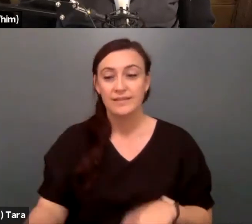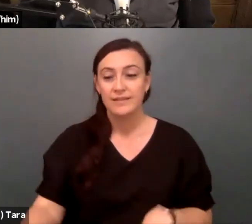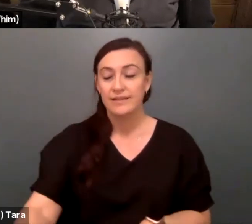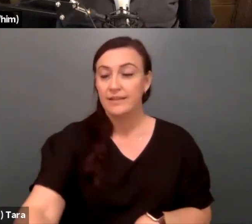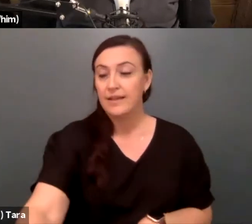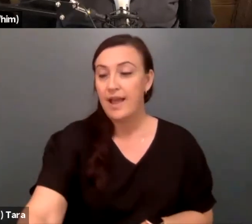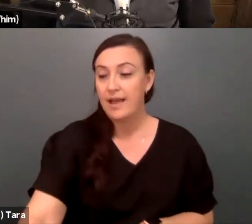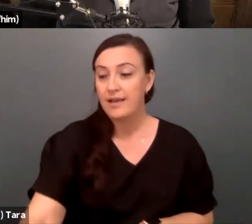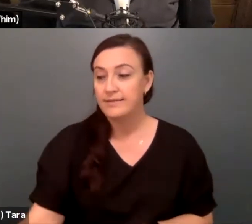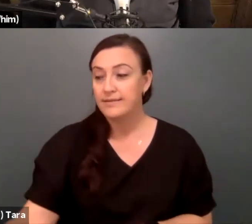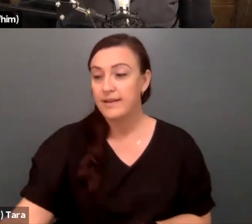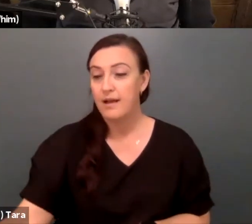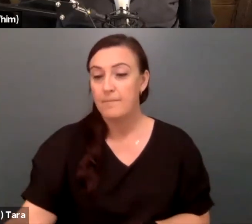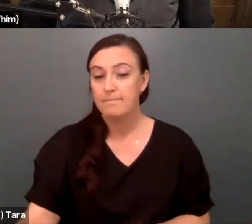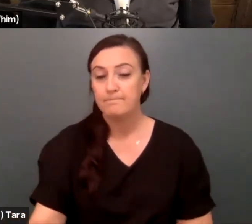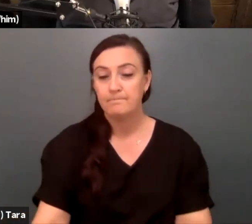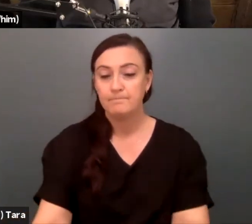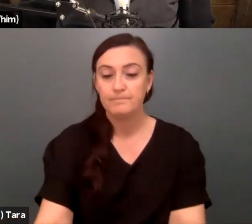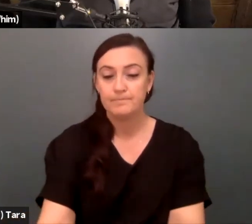And